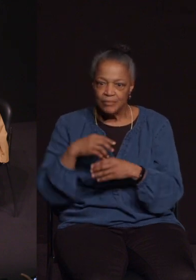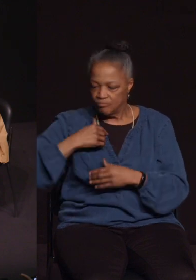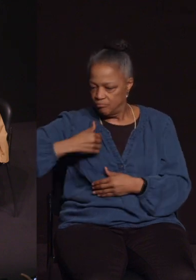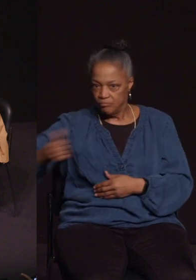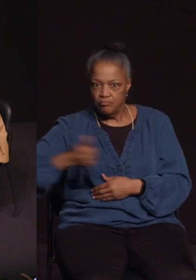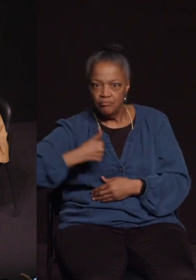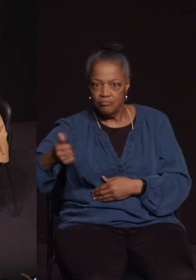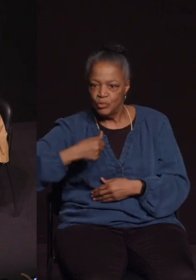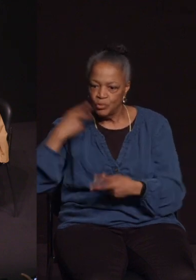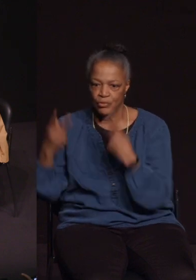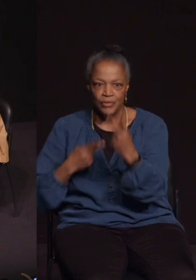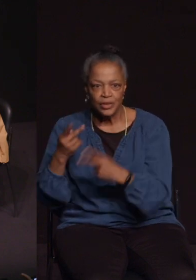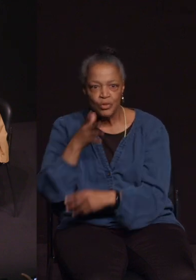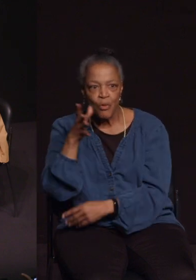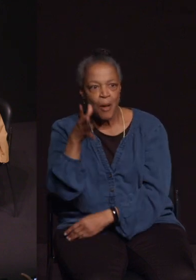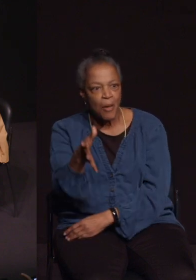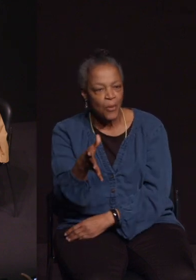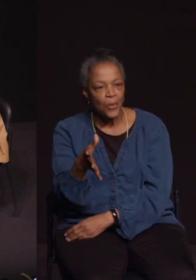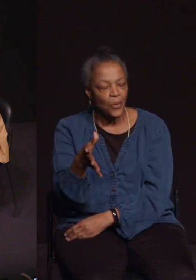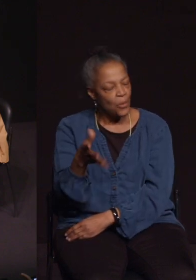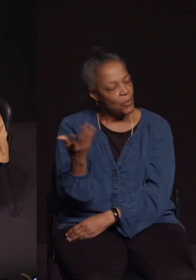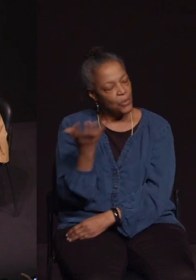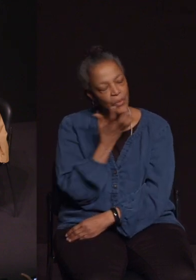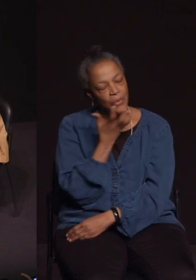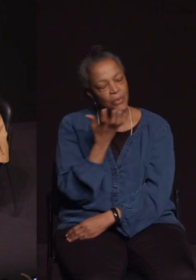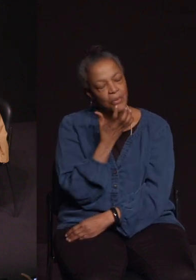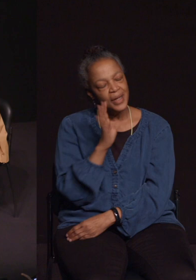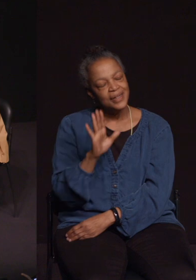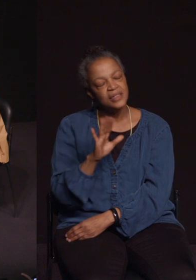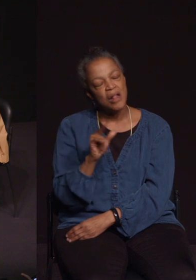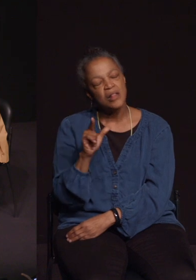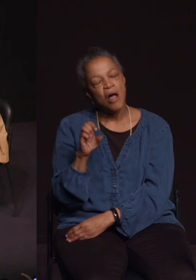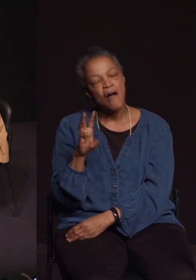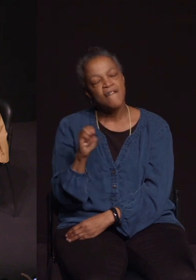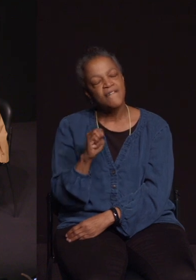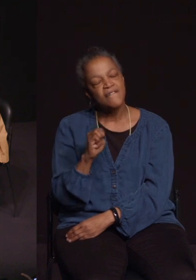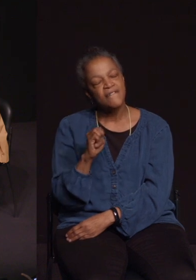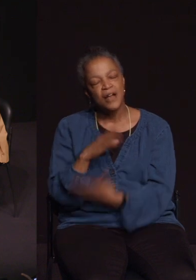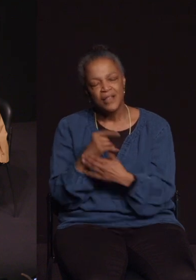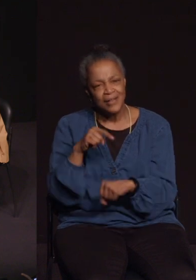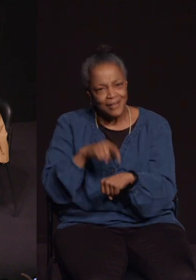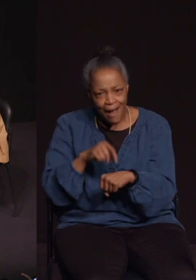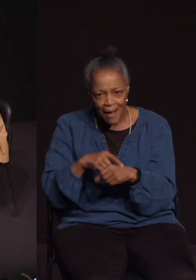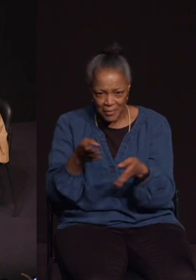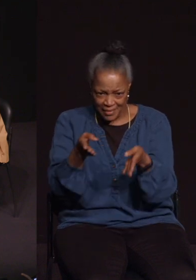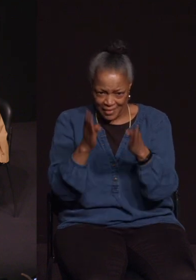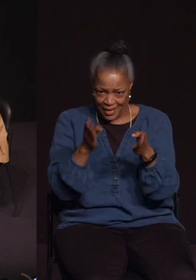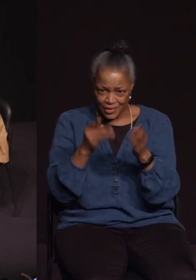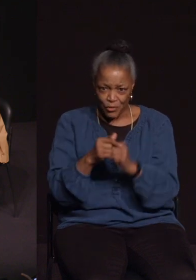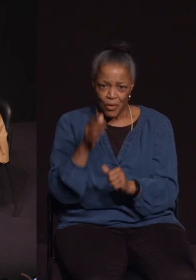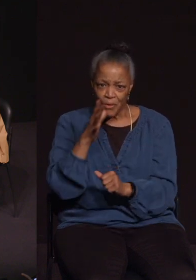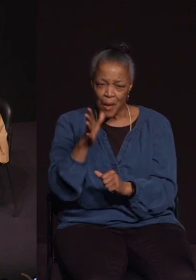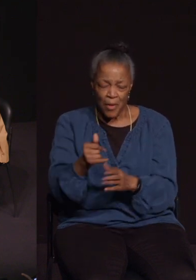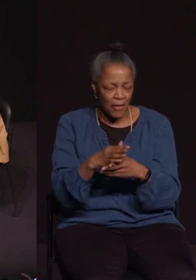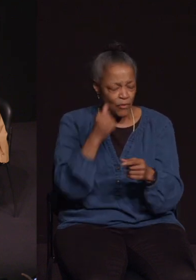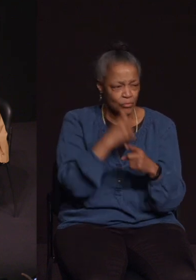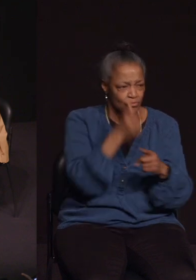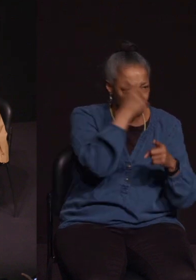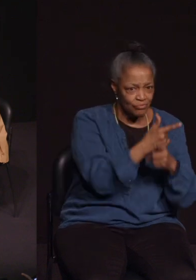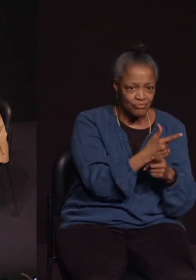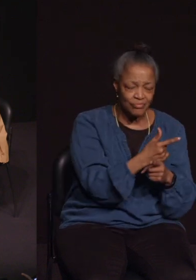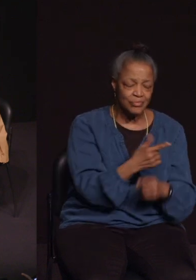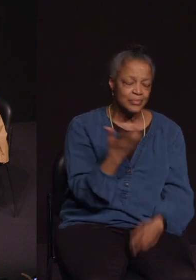forth from, you know, the both of them. And just the love and the time and the attention that he showed his siblings was just,